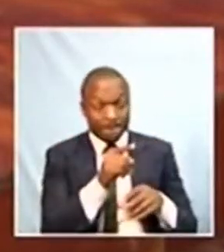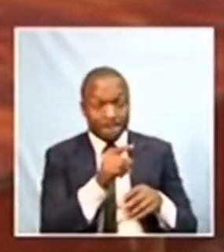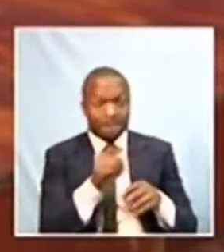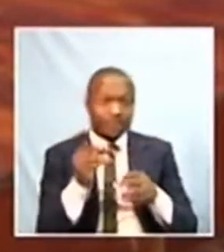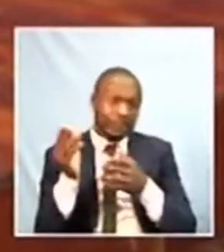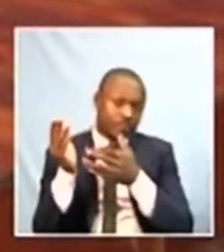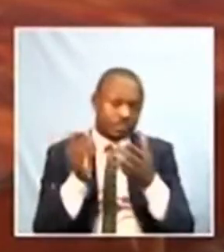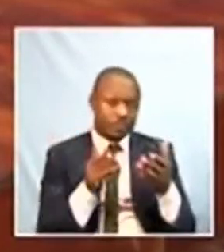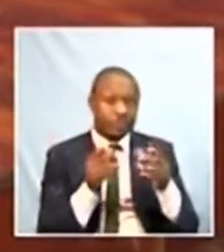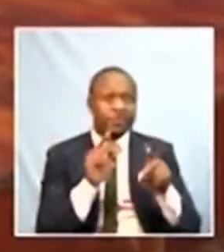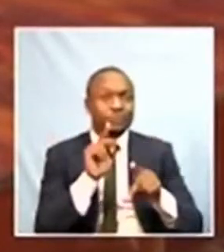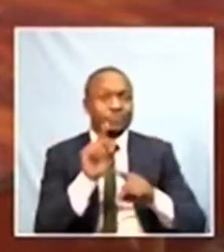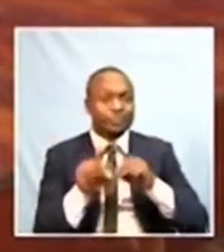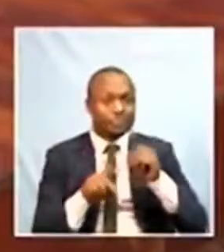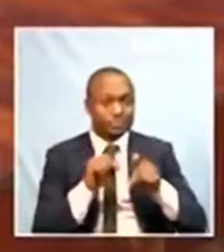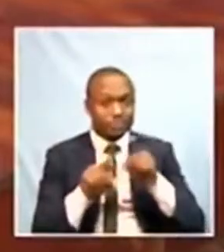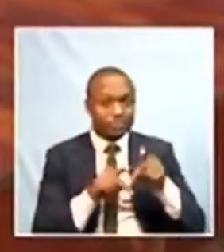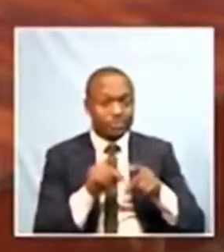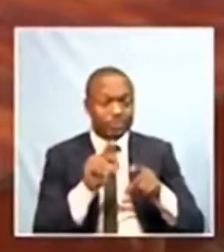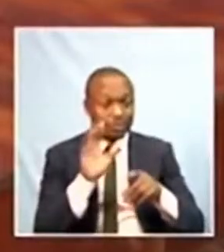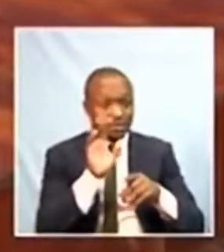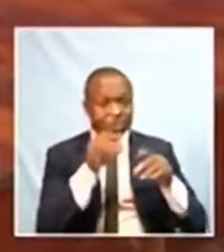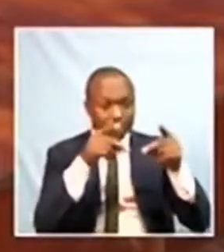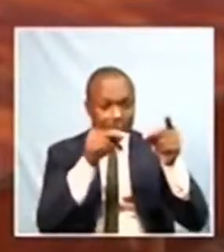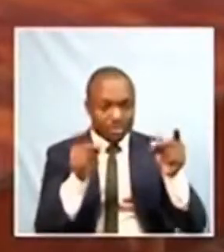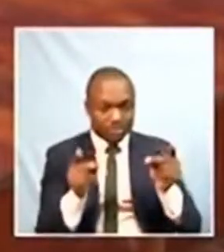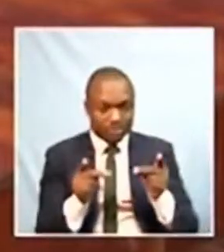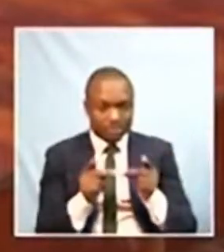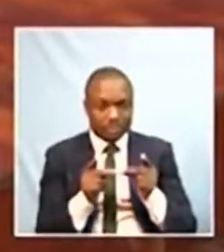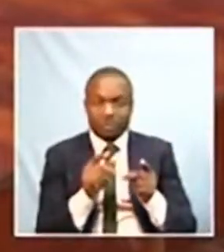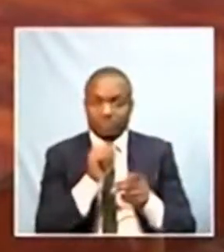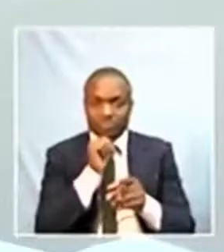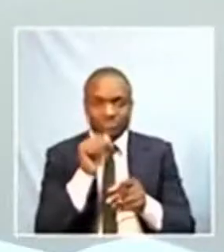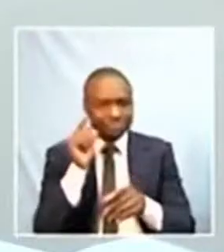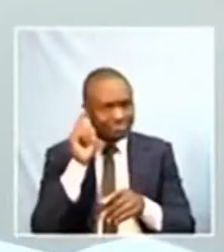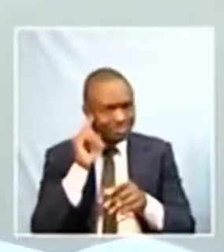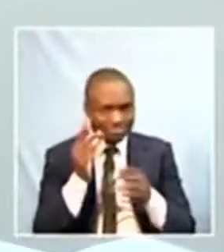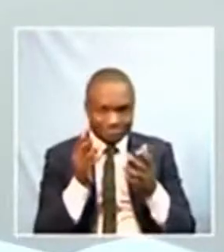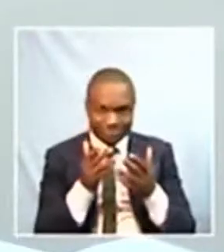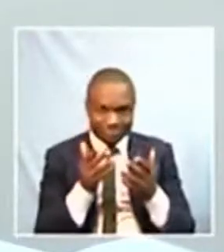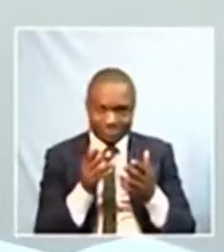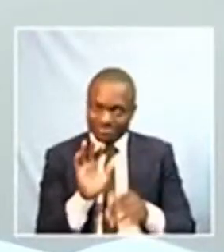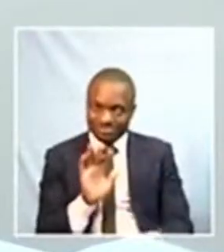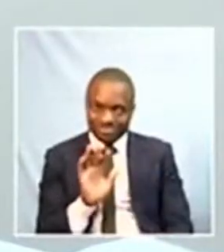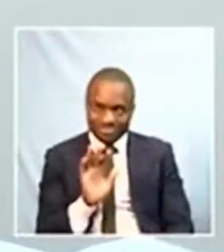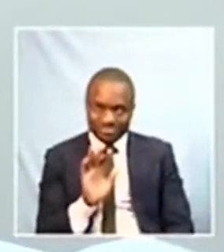from wherever he was coming from, and they didn't. We are not getting you. Be